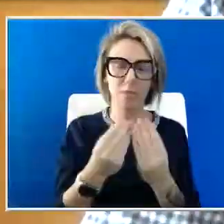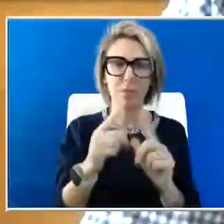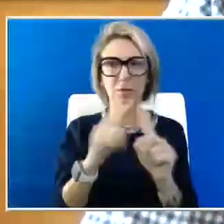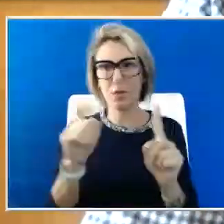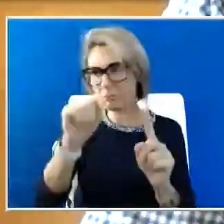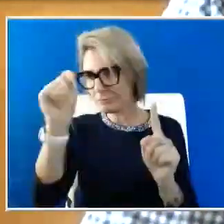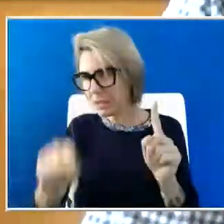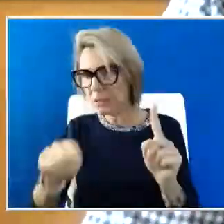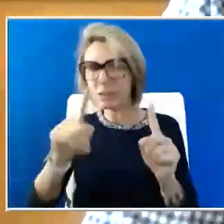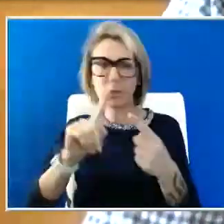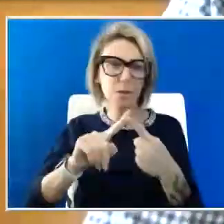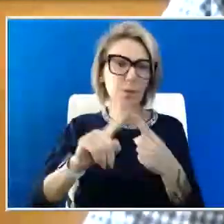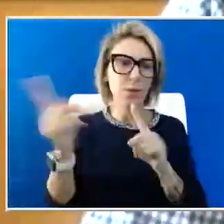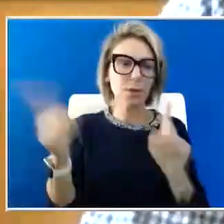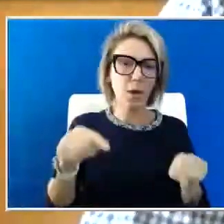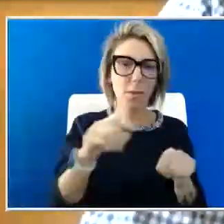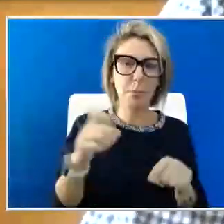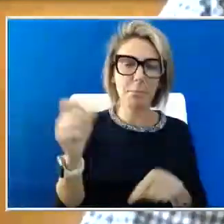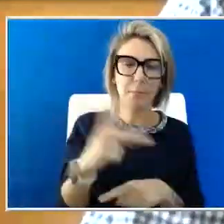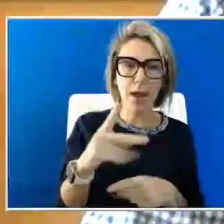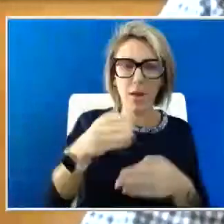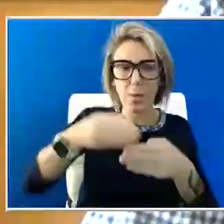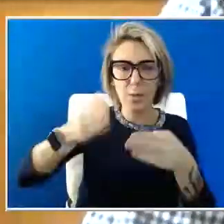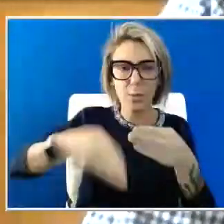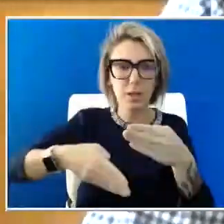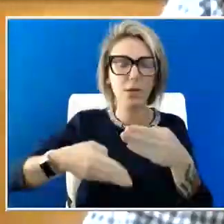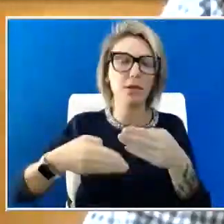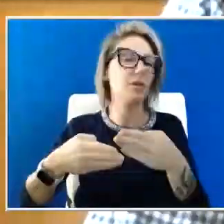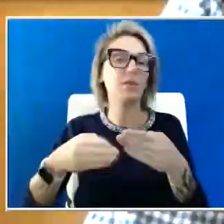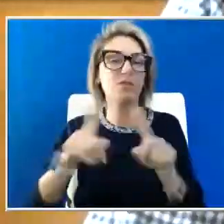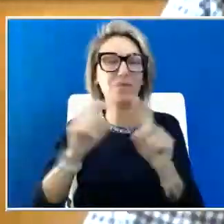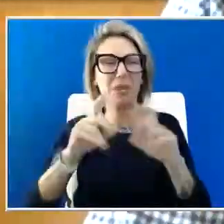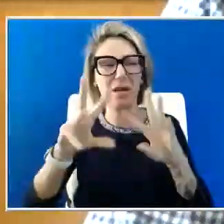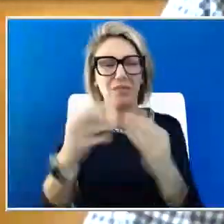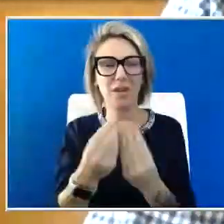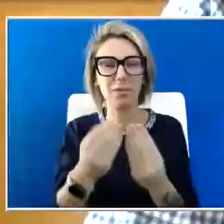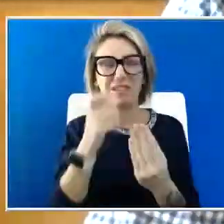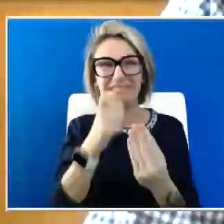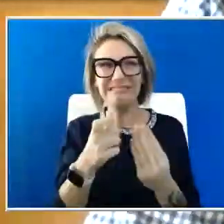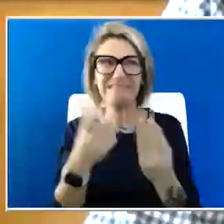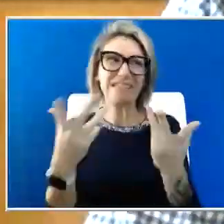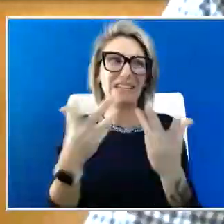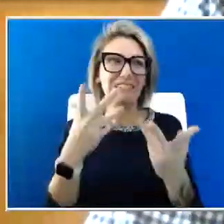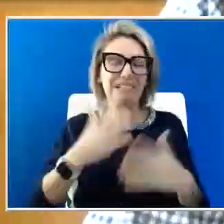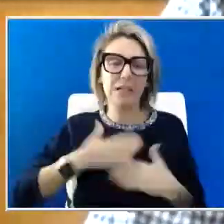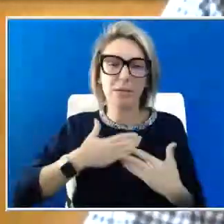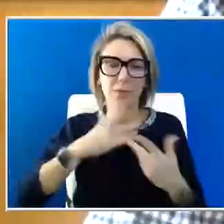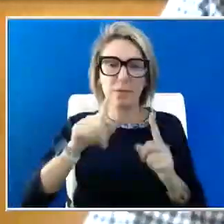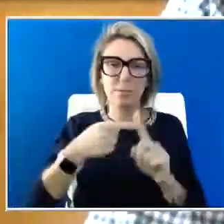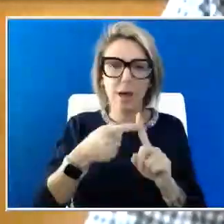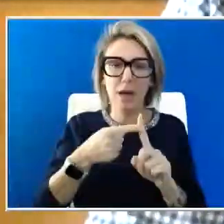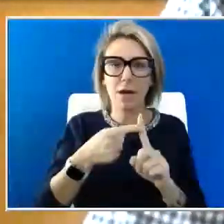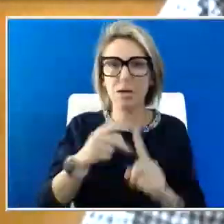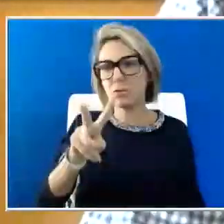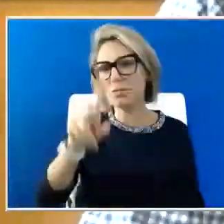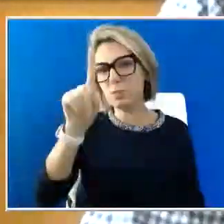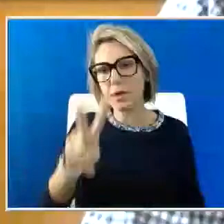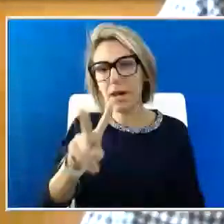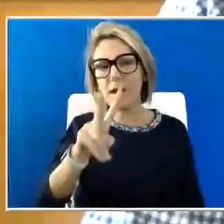Houston to come back on the weekends. And I wasn't a big fan of being gone for 2.5+